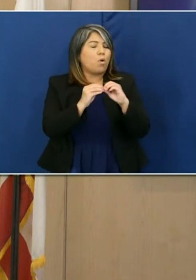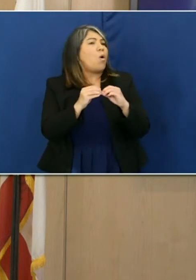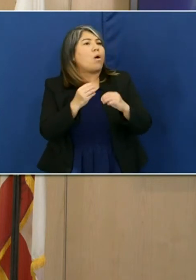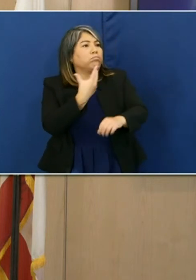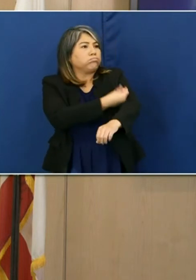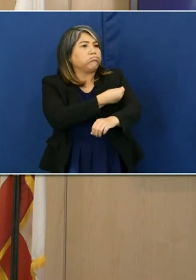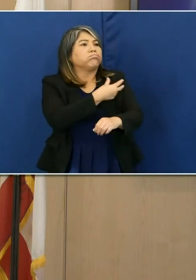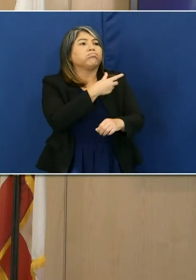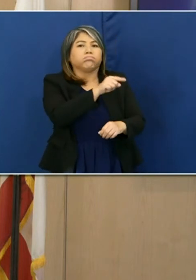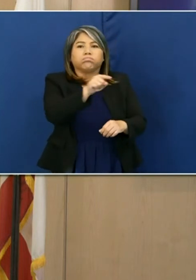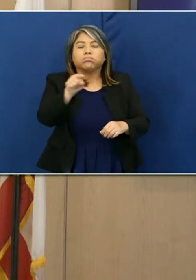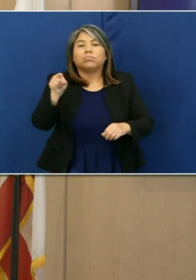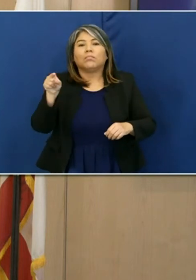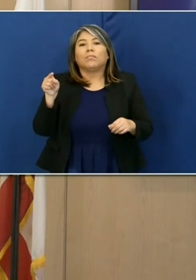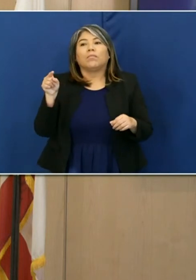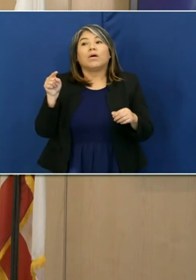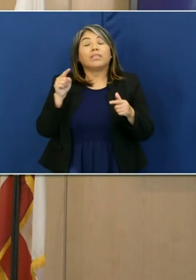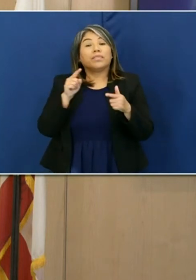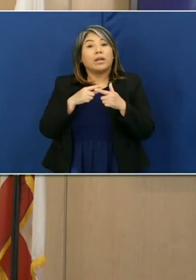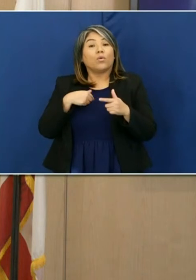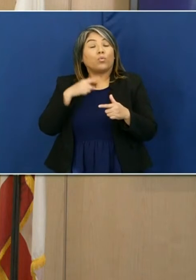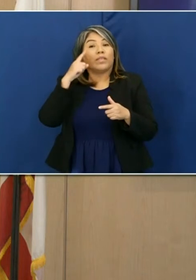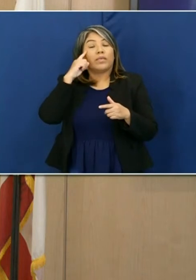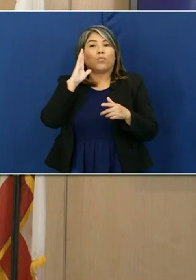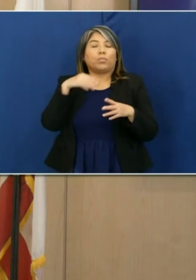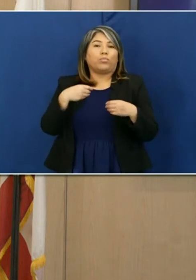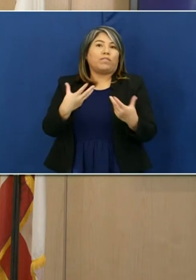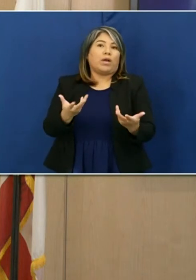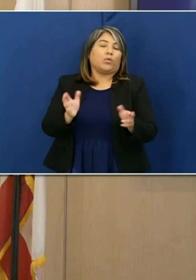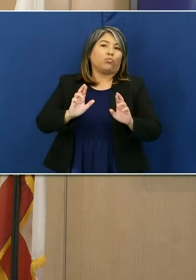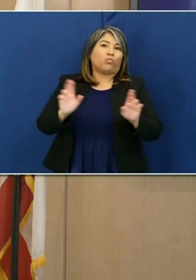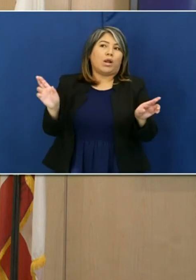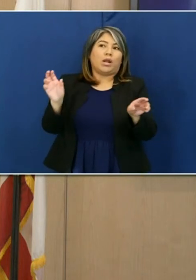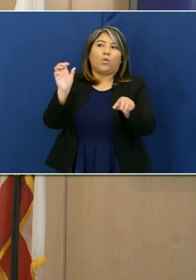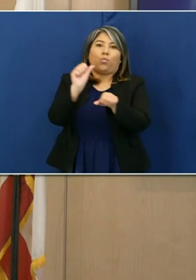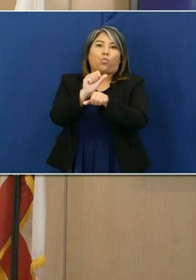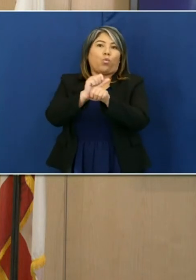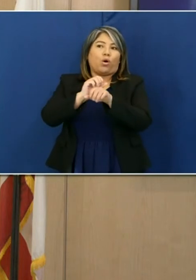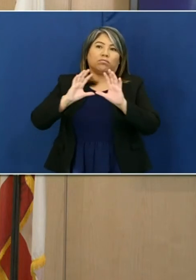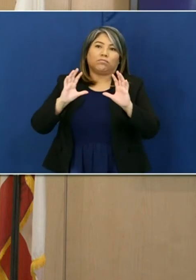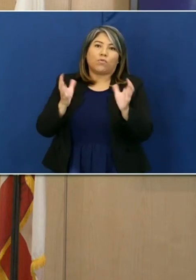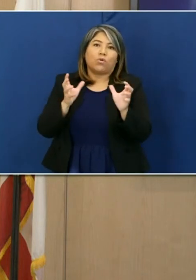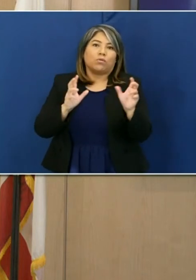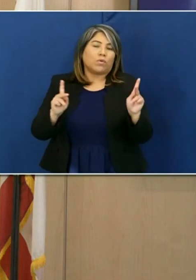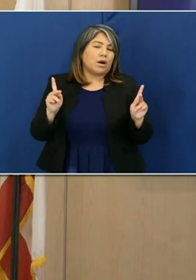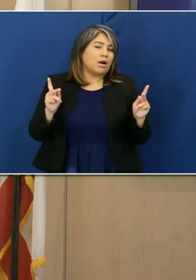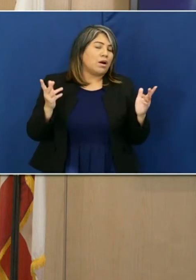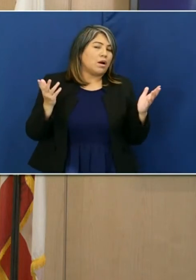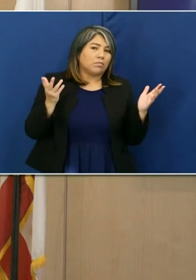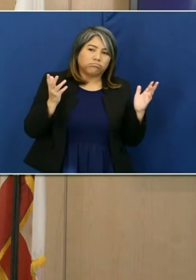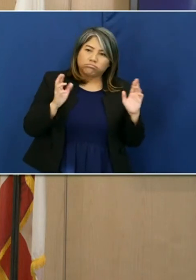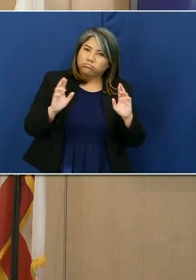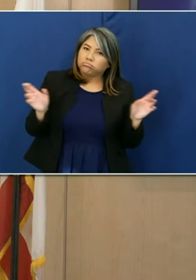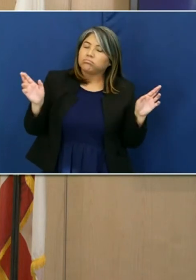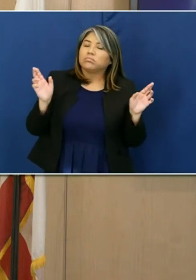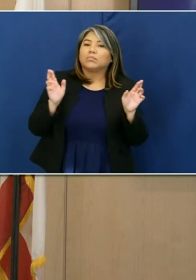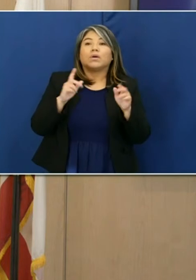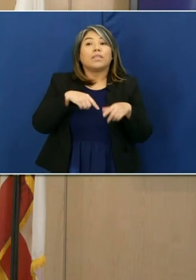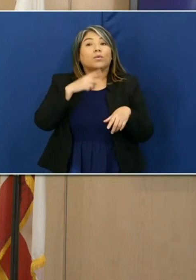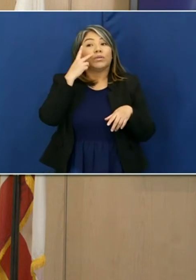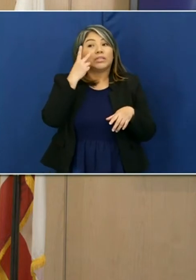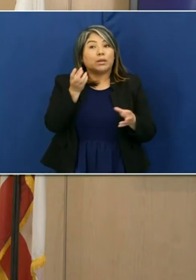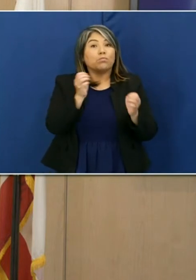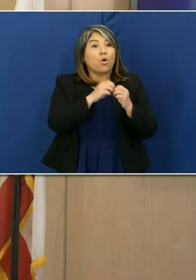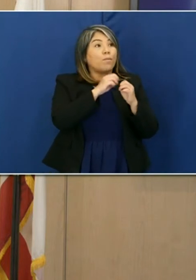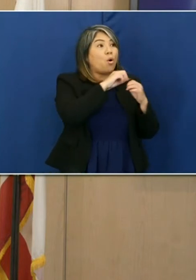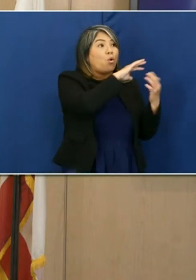to go out and administer vaccines, we think will provide a ready workforce of individuals that as we start seeing more significant dosages